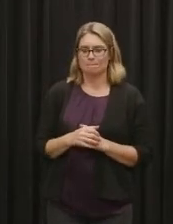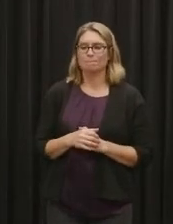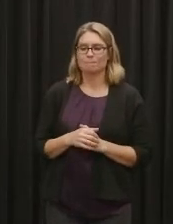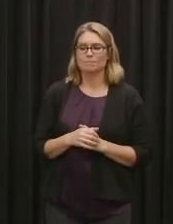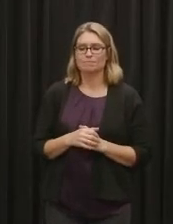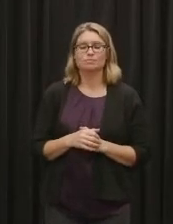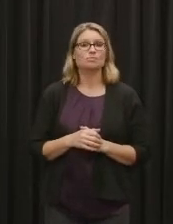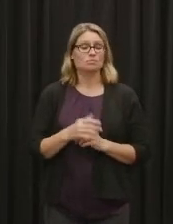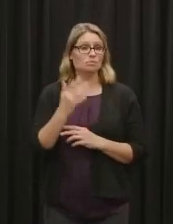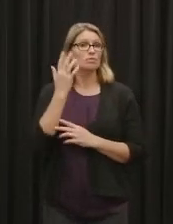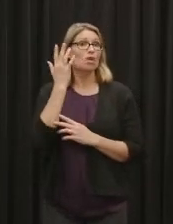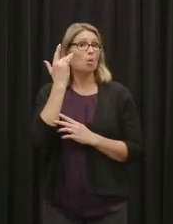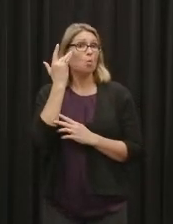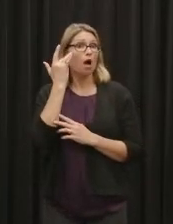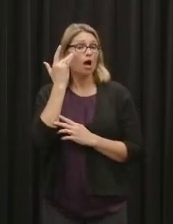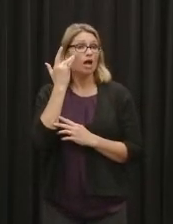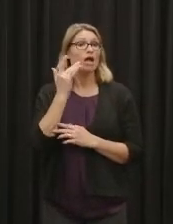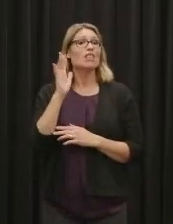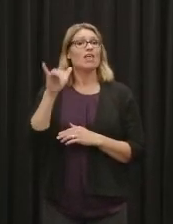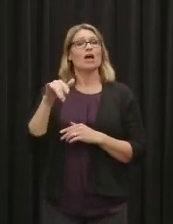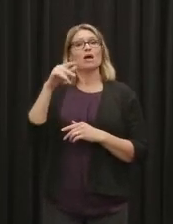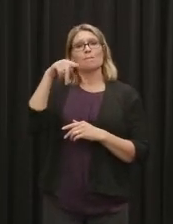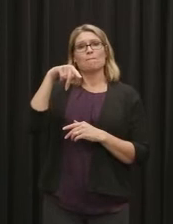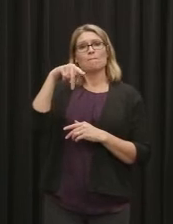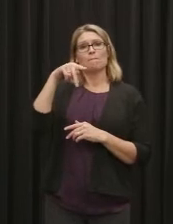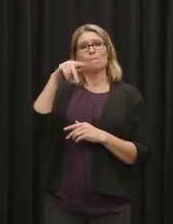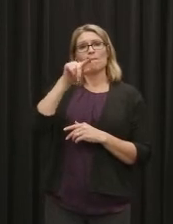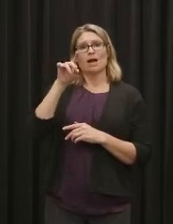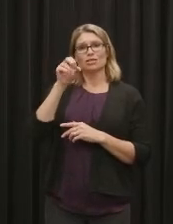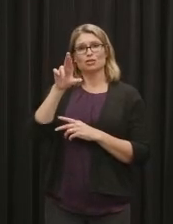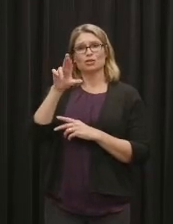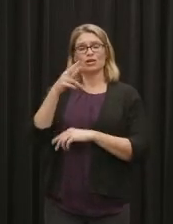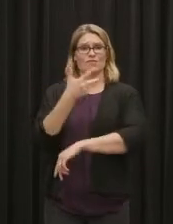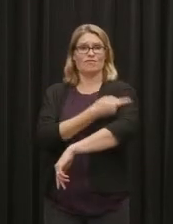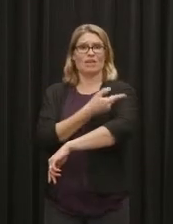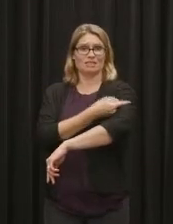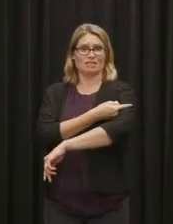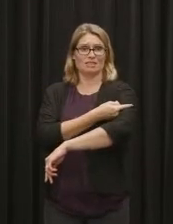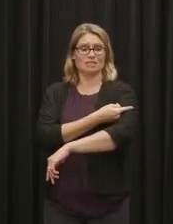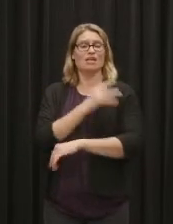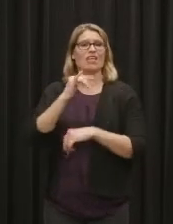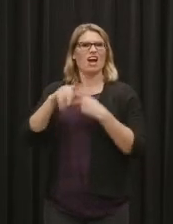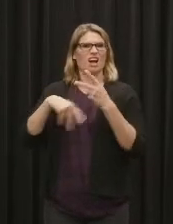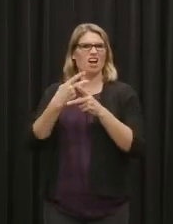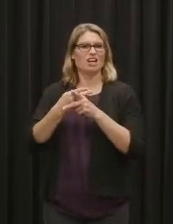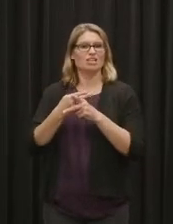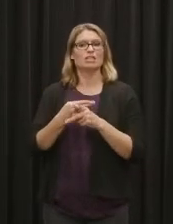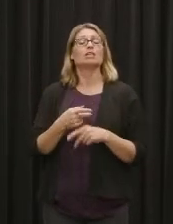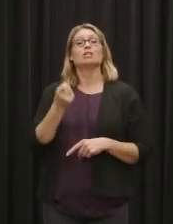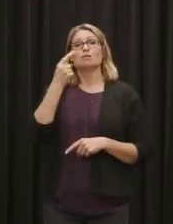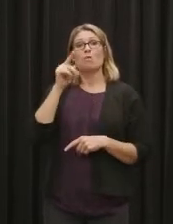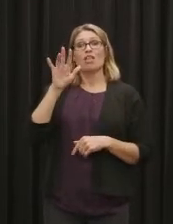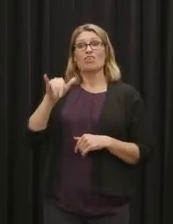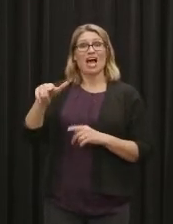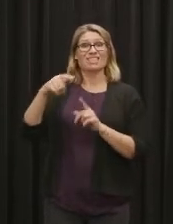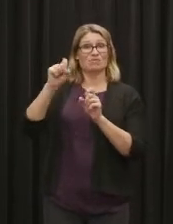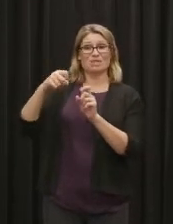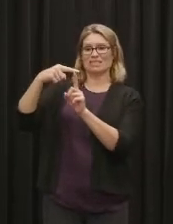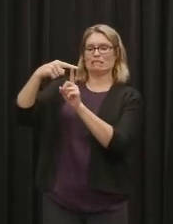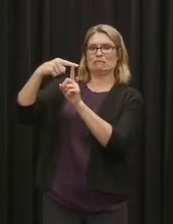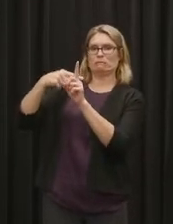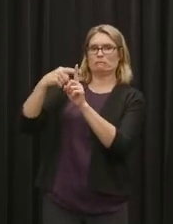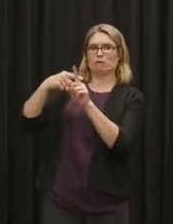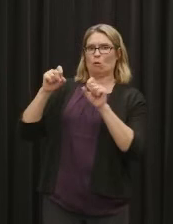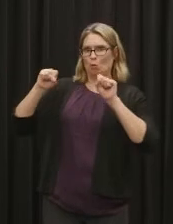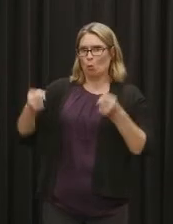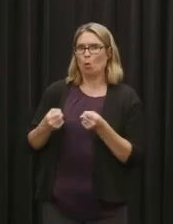this, because it's the Pfizer vaccine and because it requires such low temperature